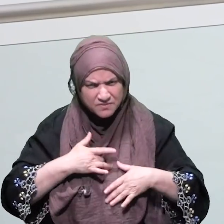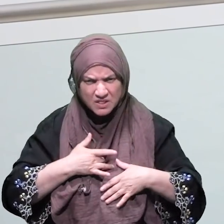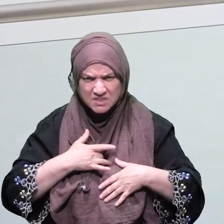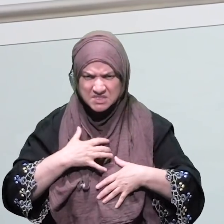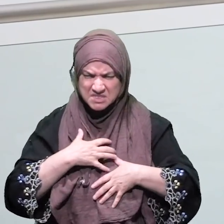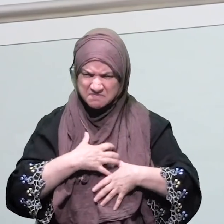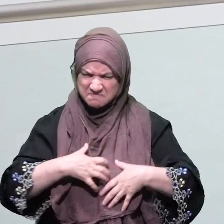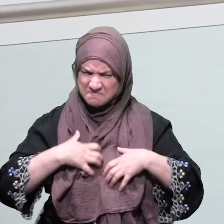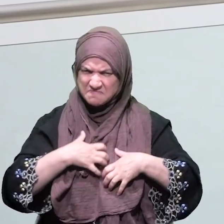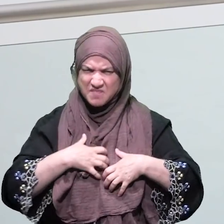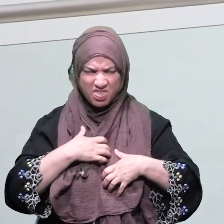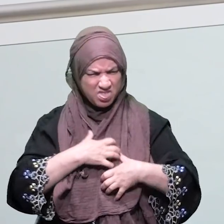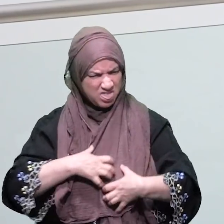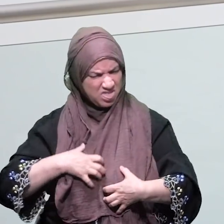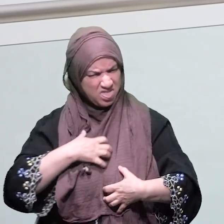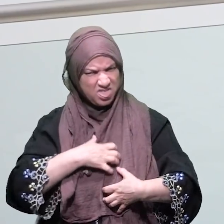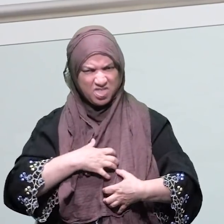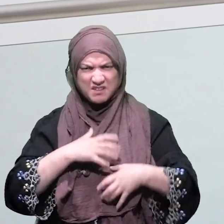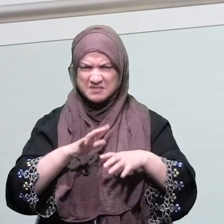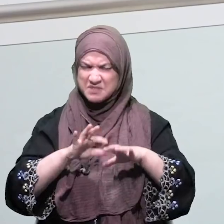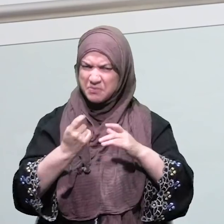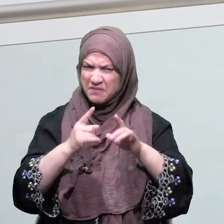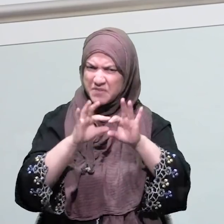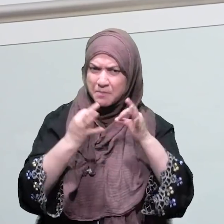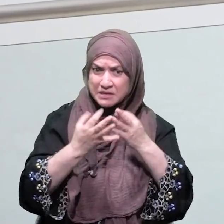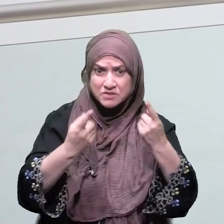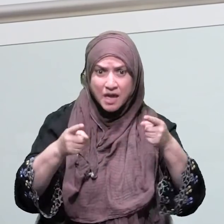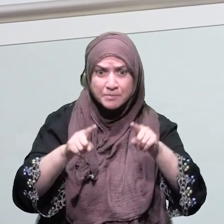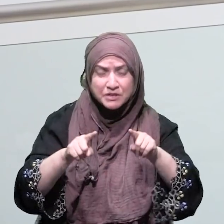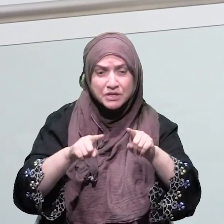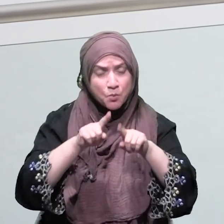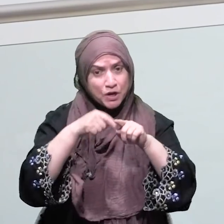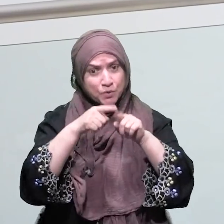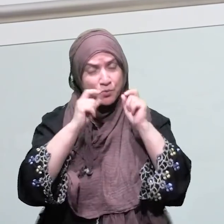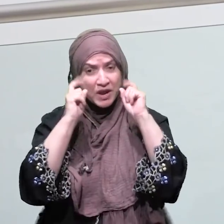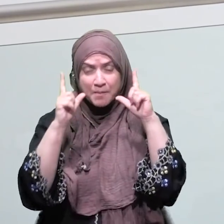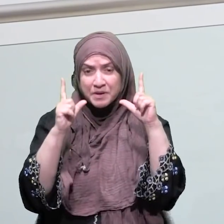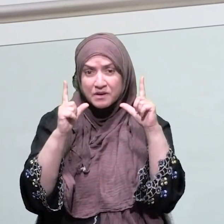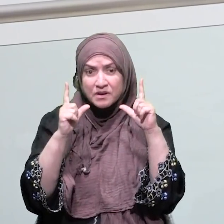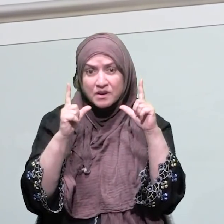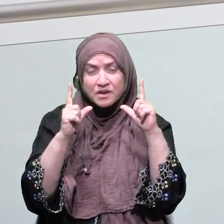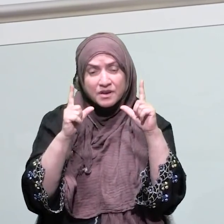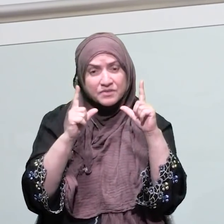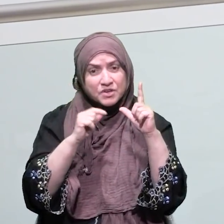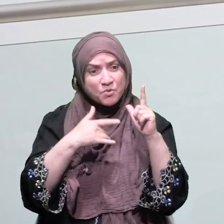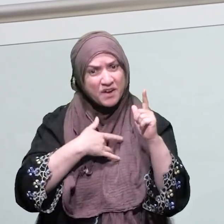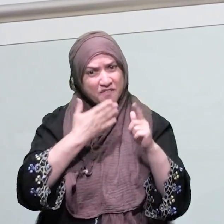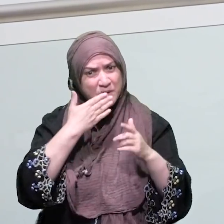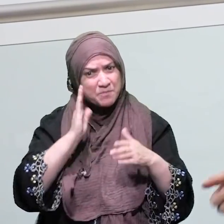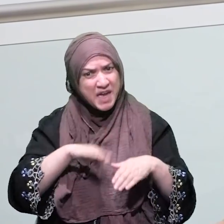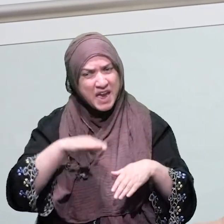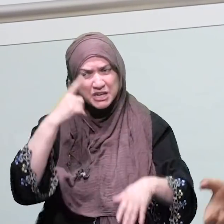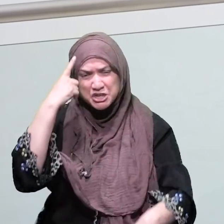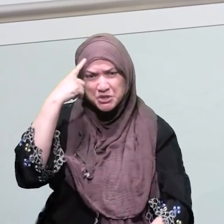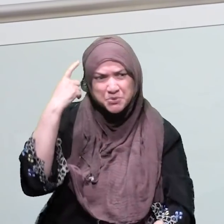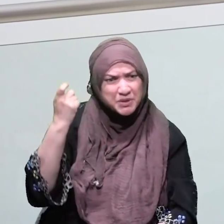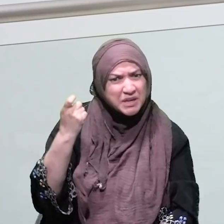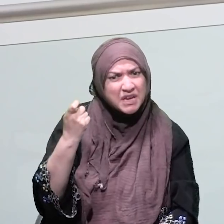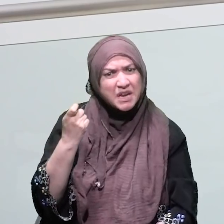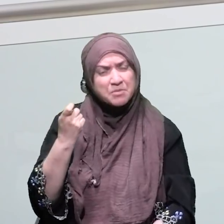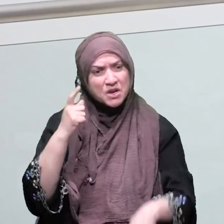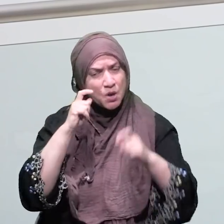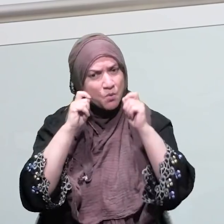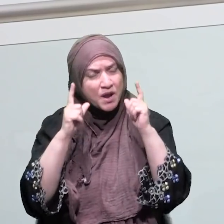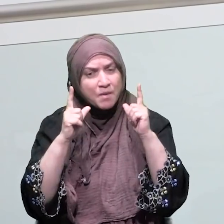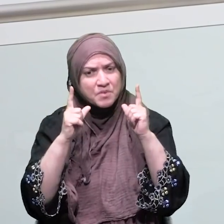mad at your spouse? Mad at your kids? You're going to sleep at night and you're boiling and you're getting angry. And now, unfortunately, you can just pick up the phone